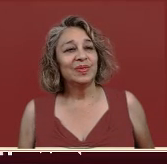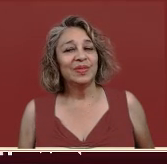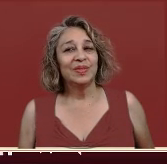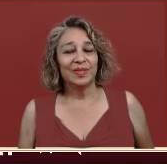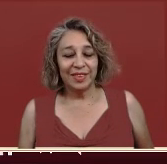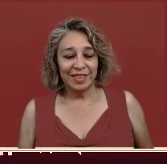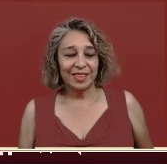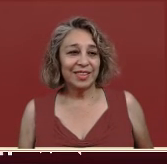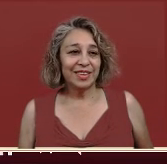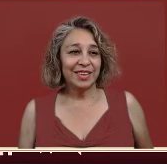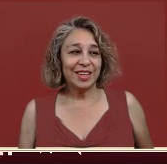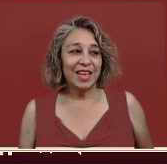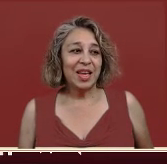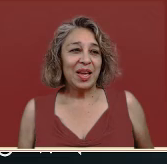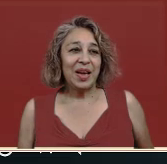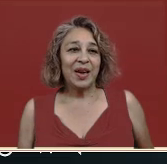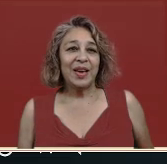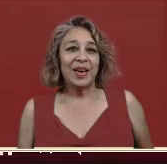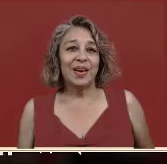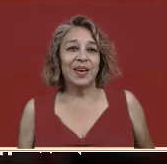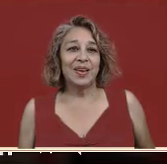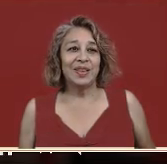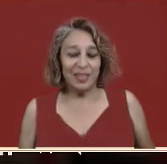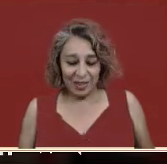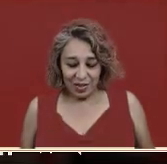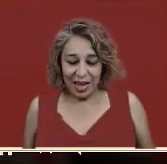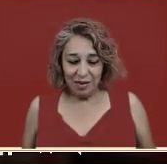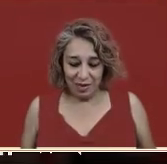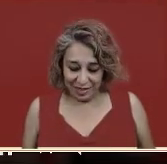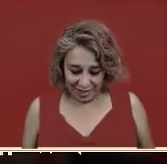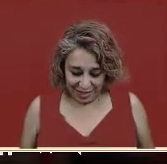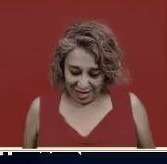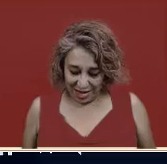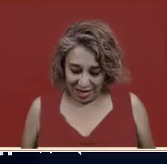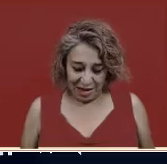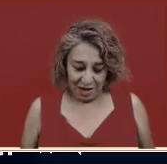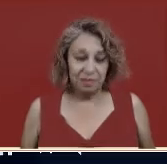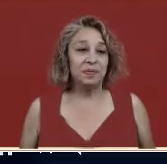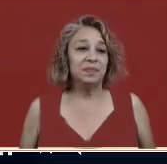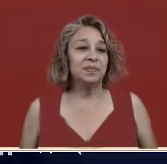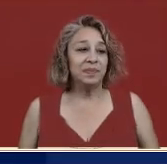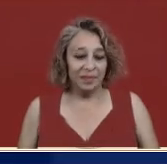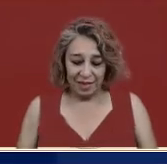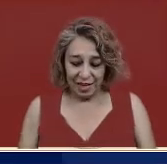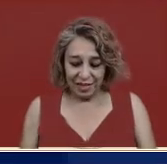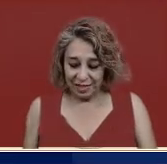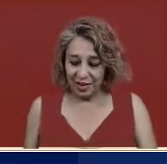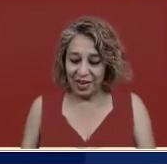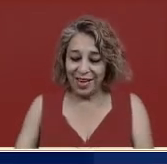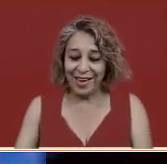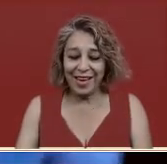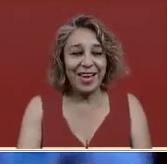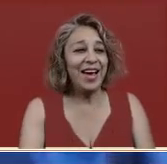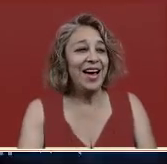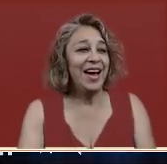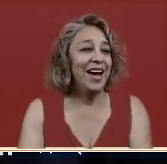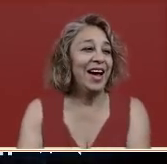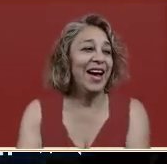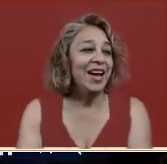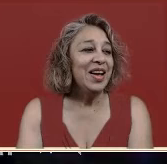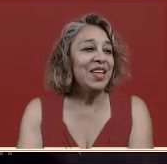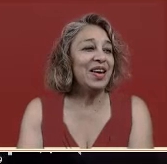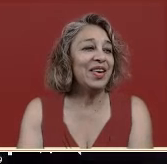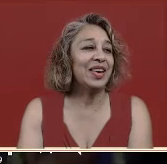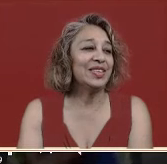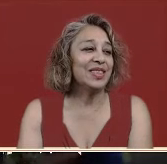Primer informe. Gobierno de México. Voy a gobernar so con that el was the... Voy a obtener so, la mitad del